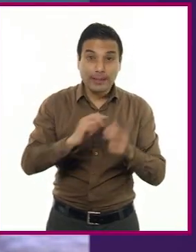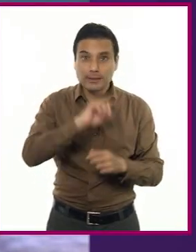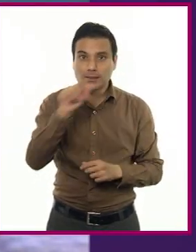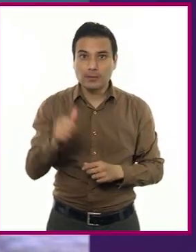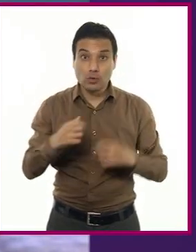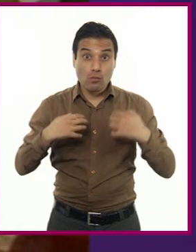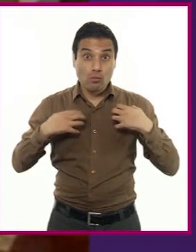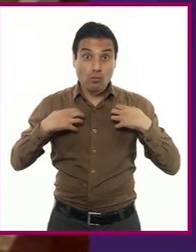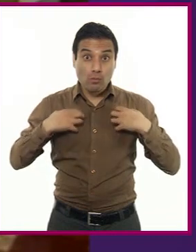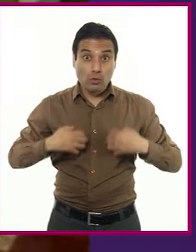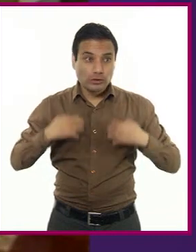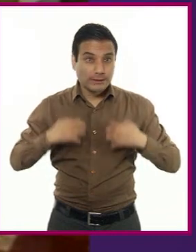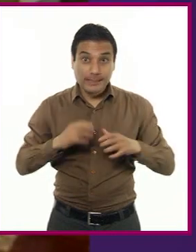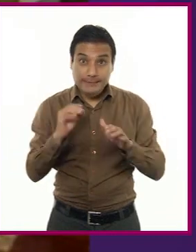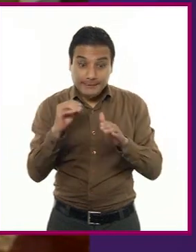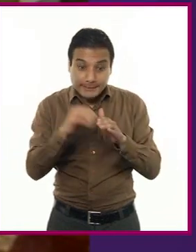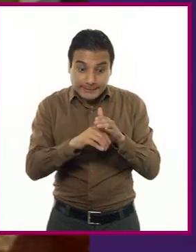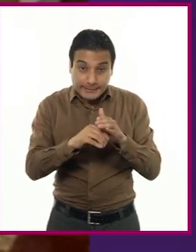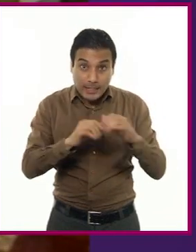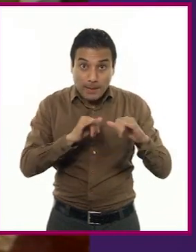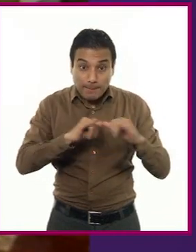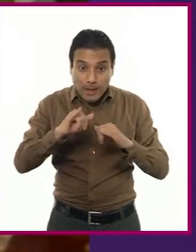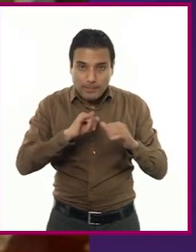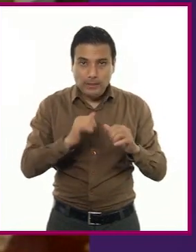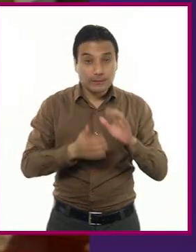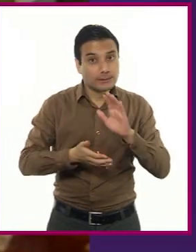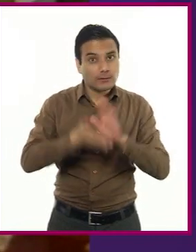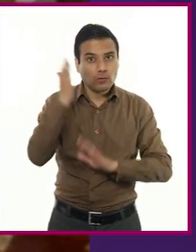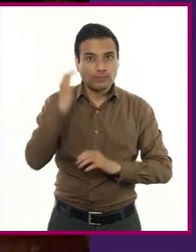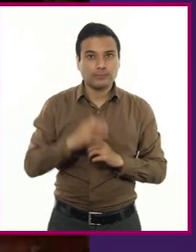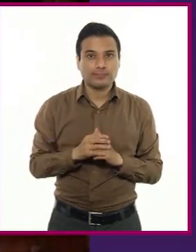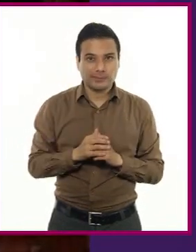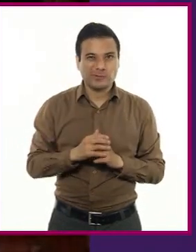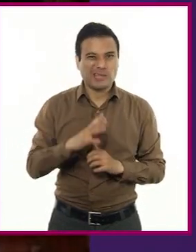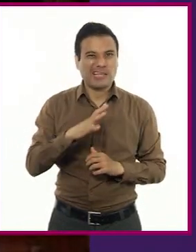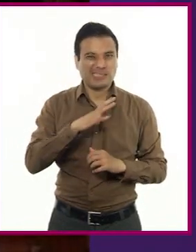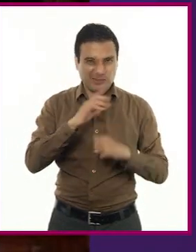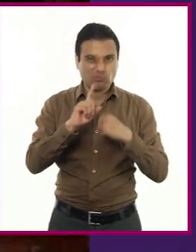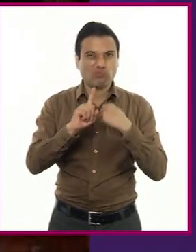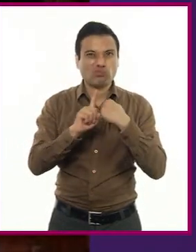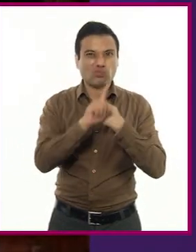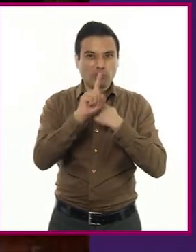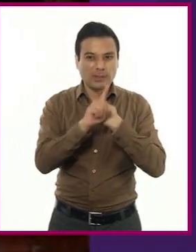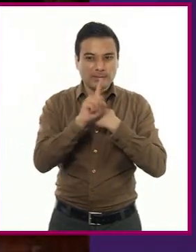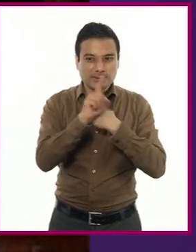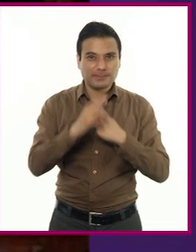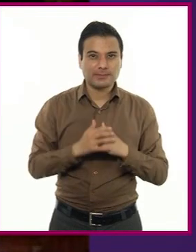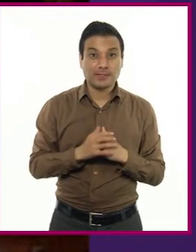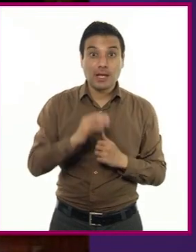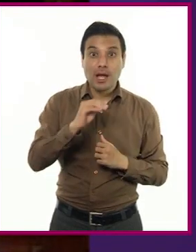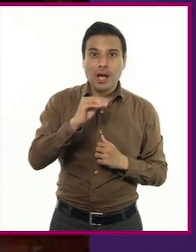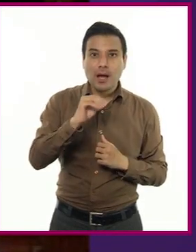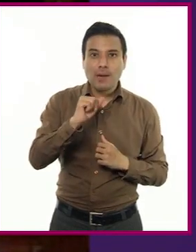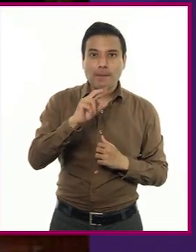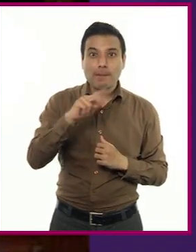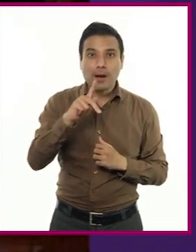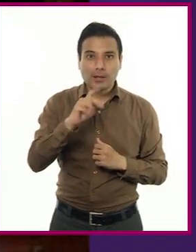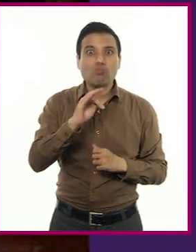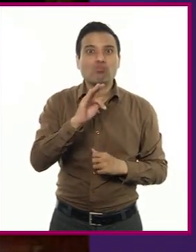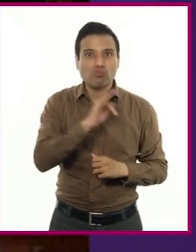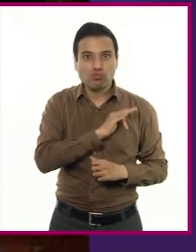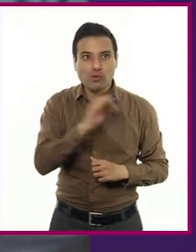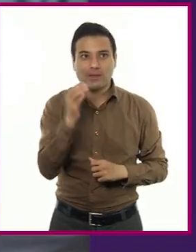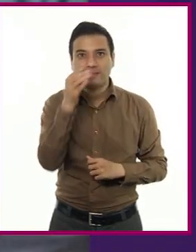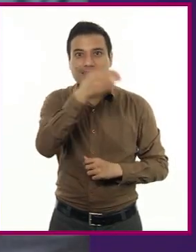fue. No sin antes pasar por algunos problemas. Mark podrá ahora robar las piedras preciosas de las